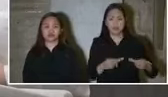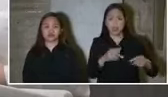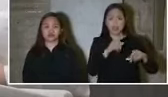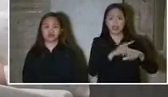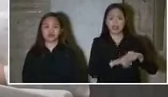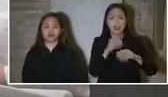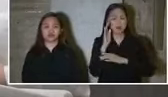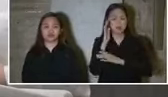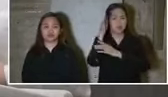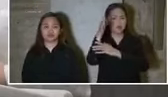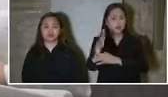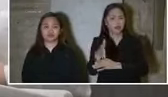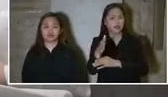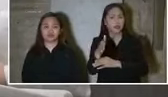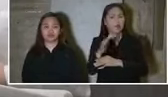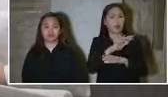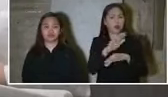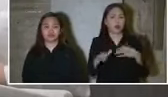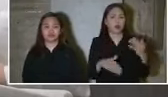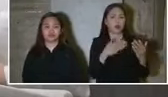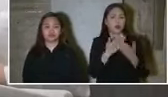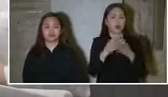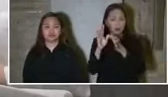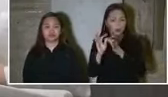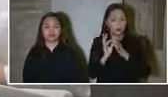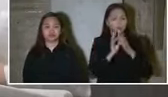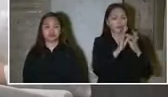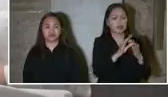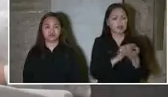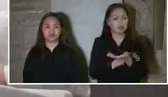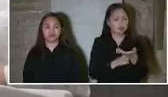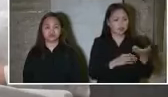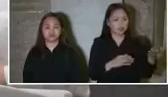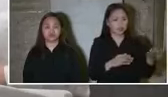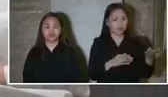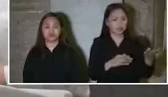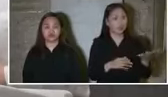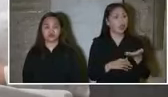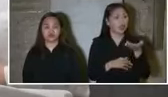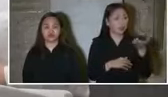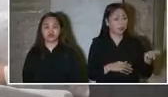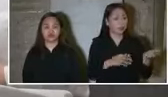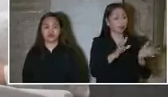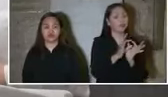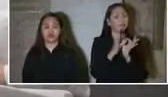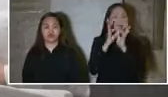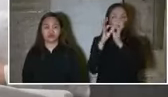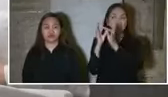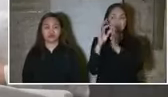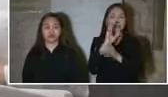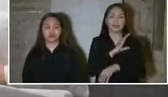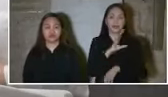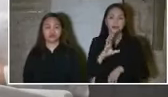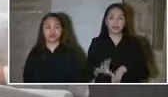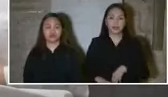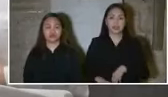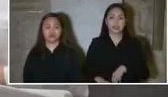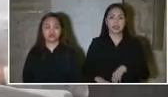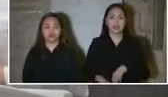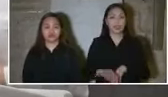the future, all belong to you, and you to Christ, and